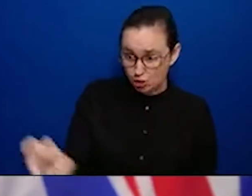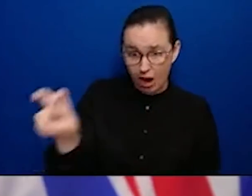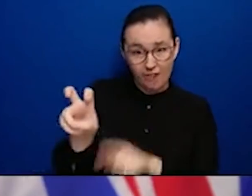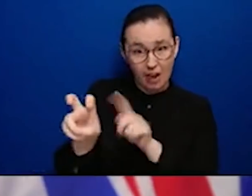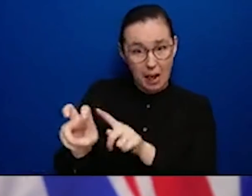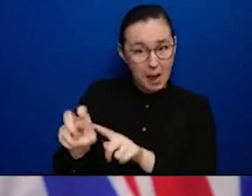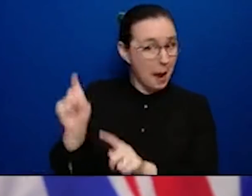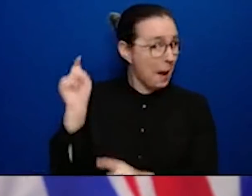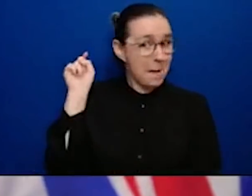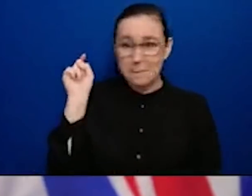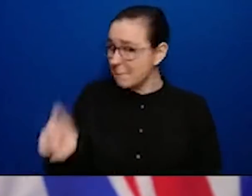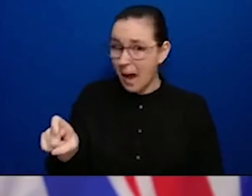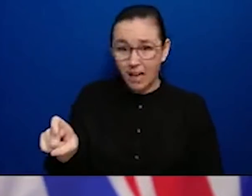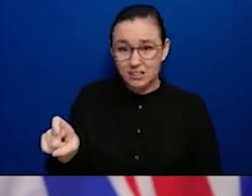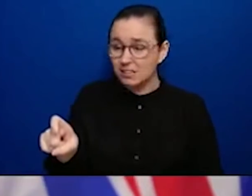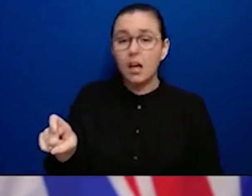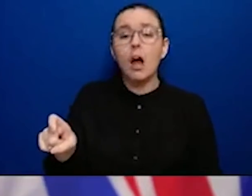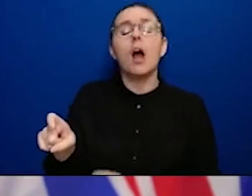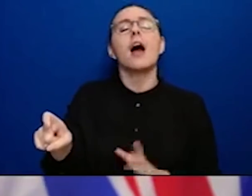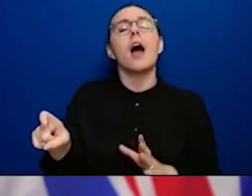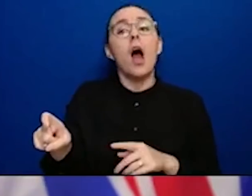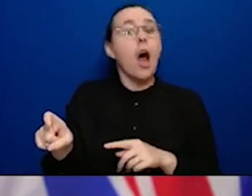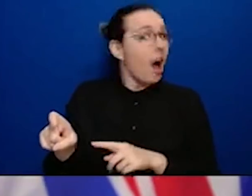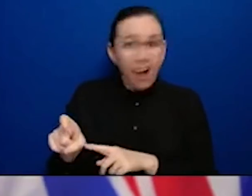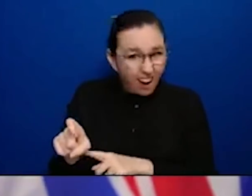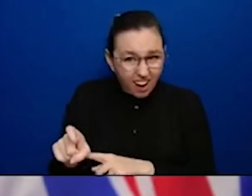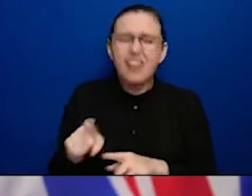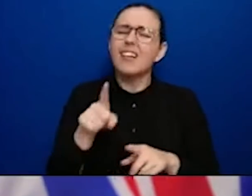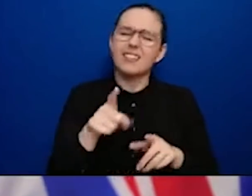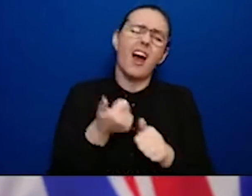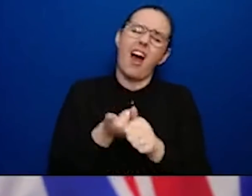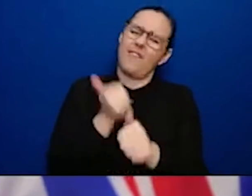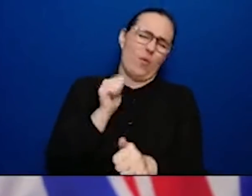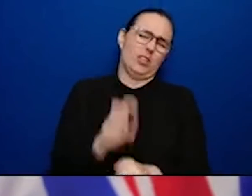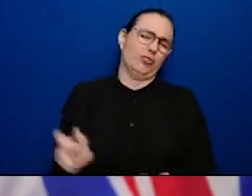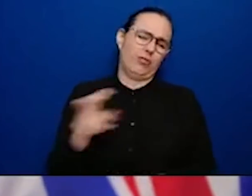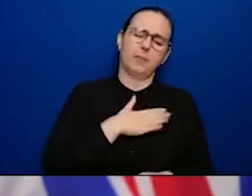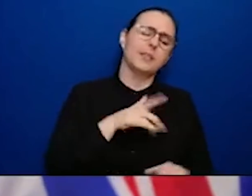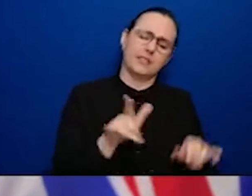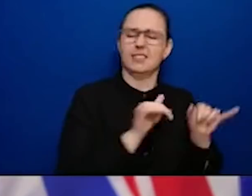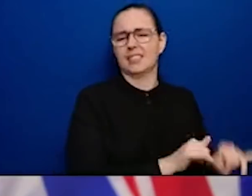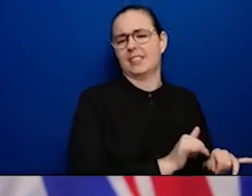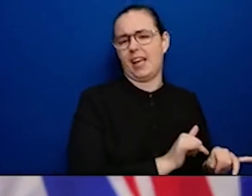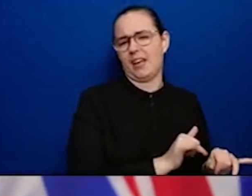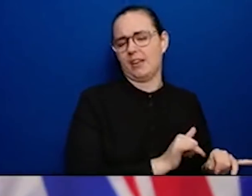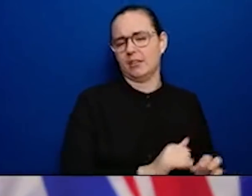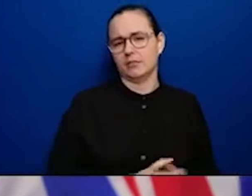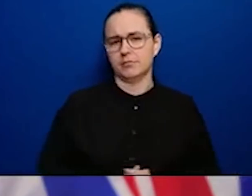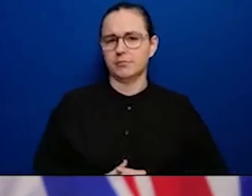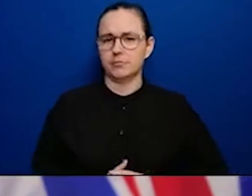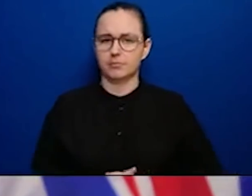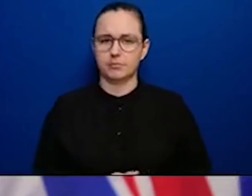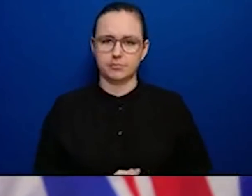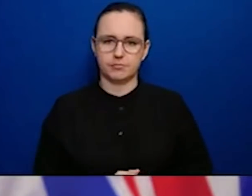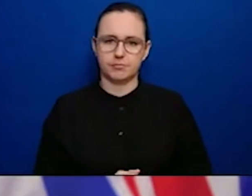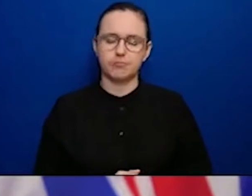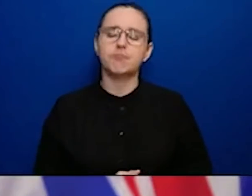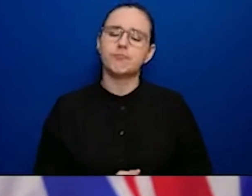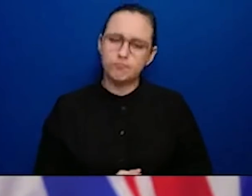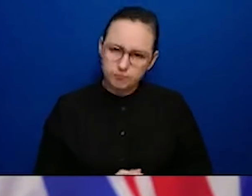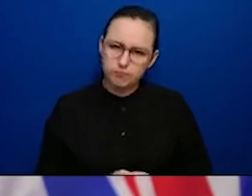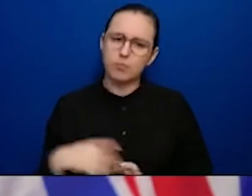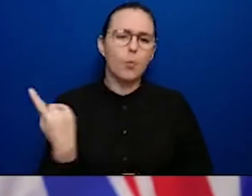are assessing when it will be safe to reopen, and we hope that will be this afternoon. So again, pay attention to Drive BC. We expect an